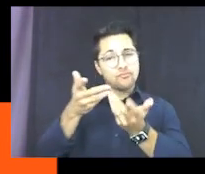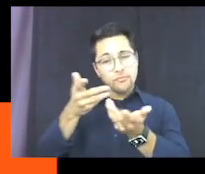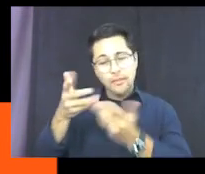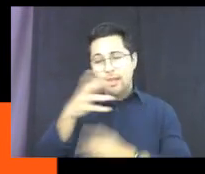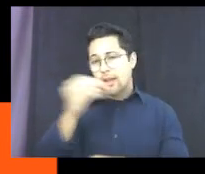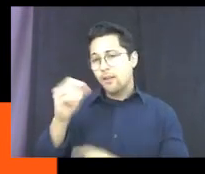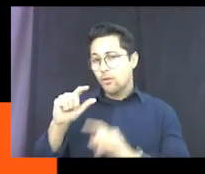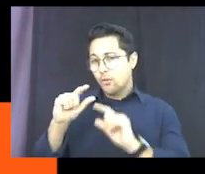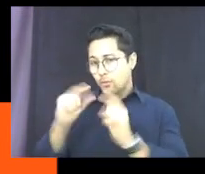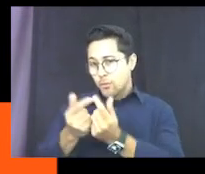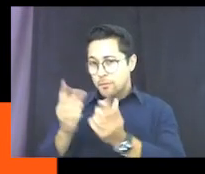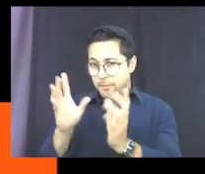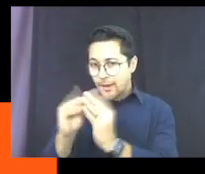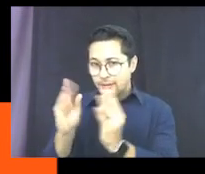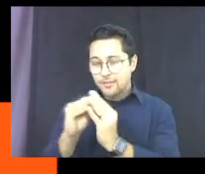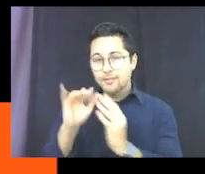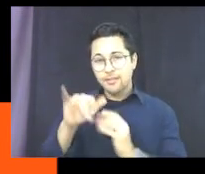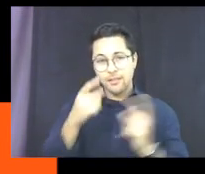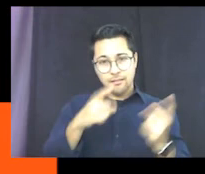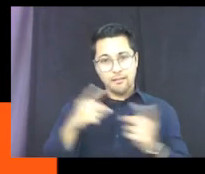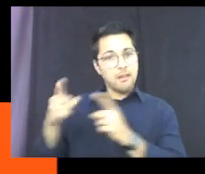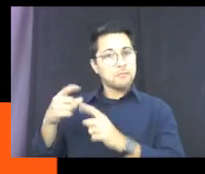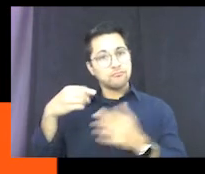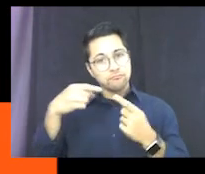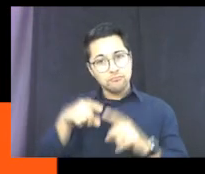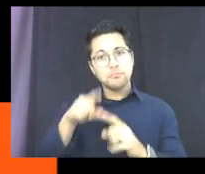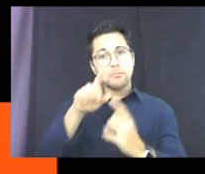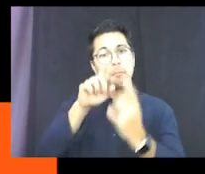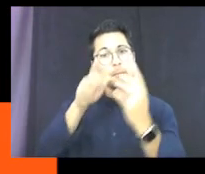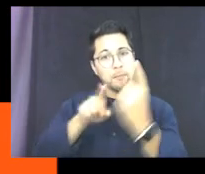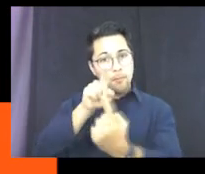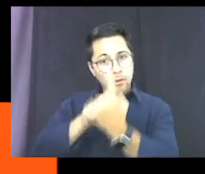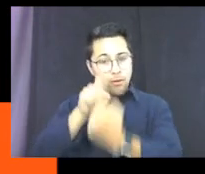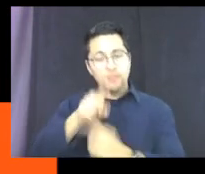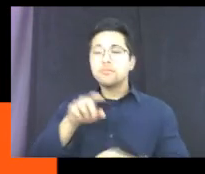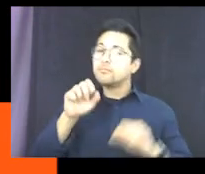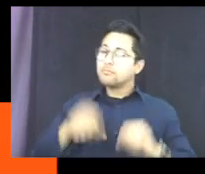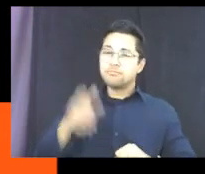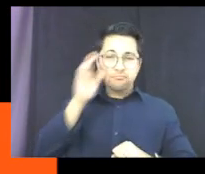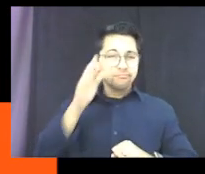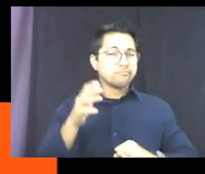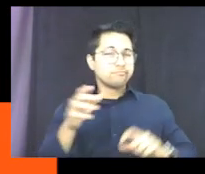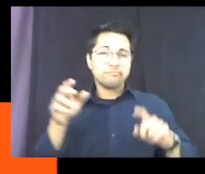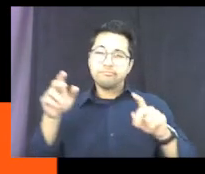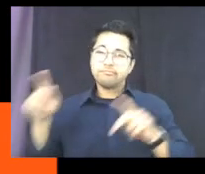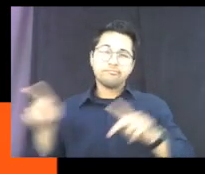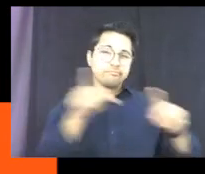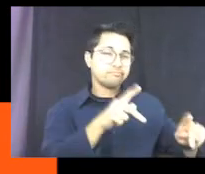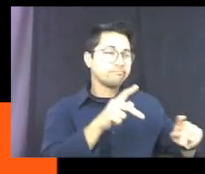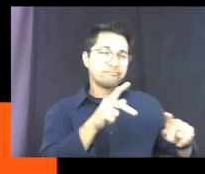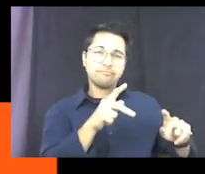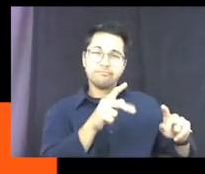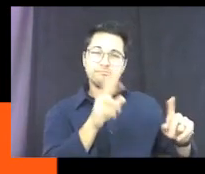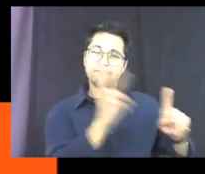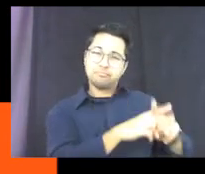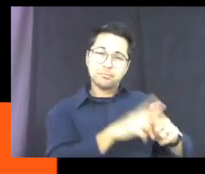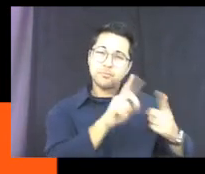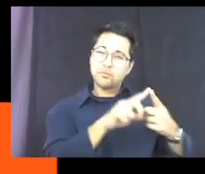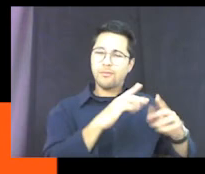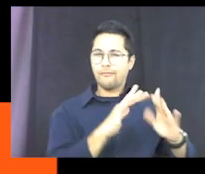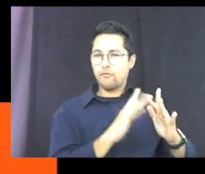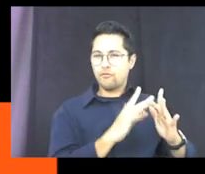and group meetings that occur in person can be just as relevant to virtual